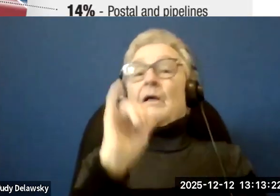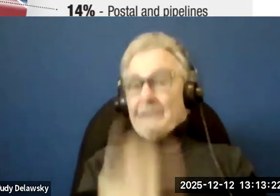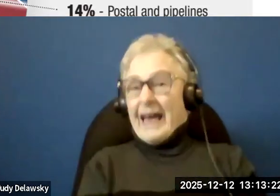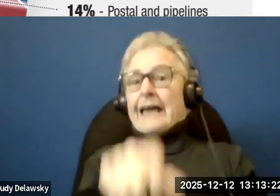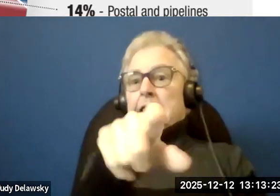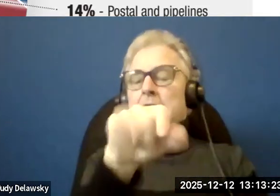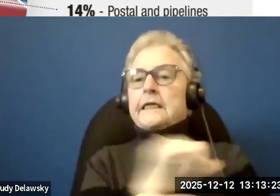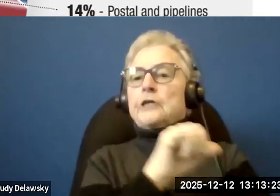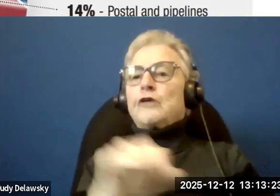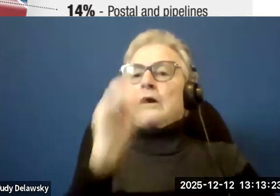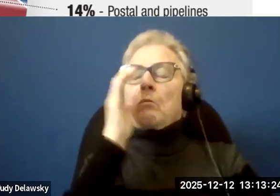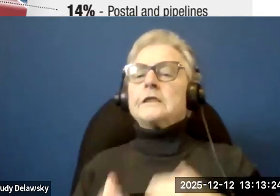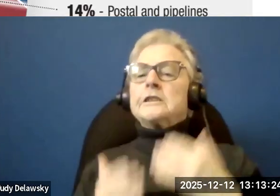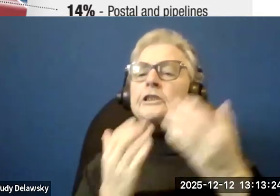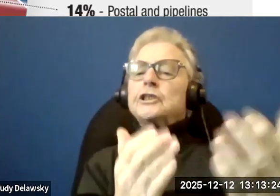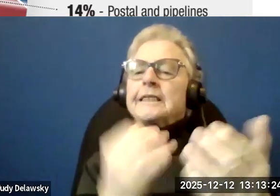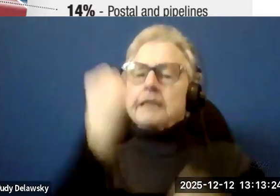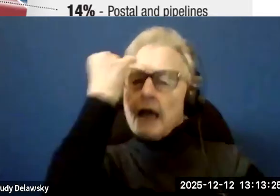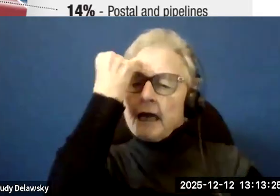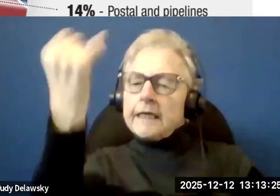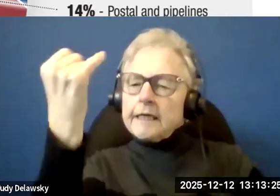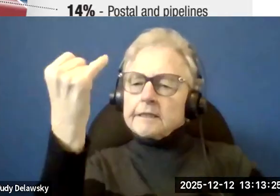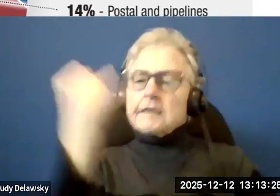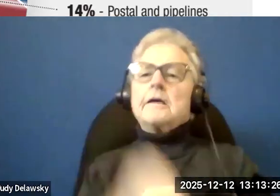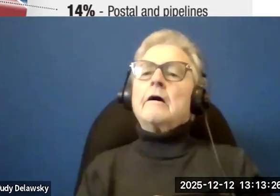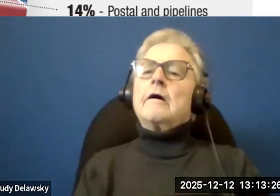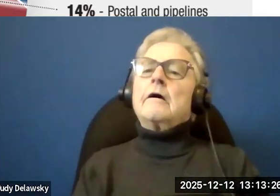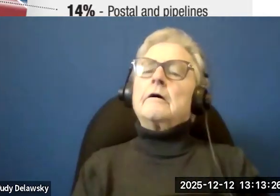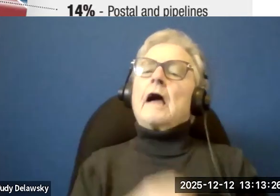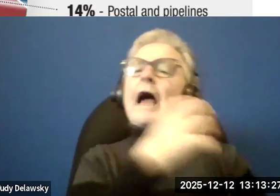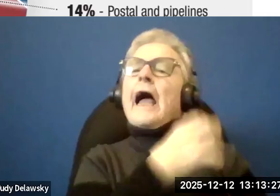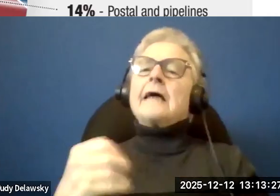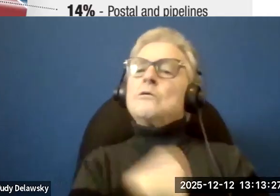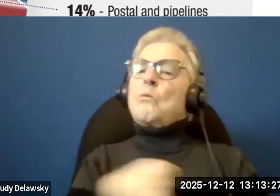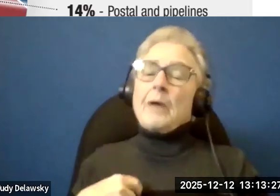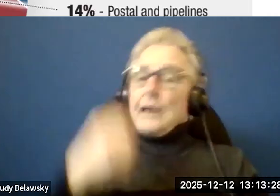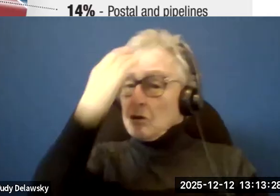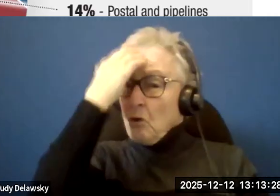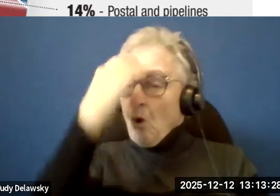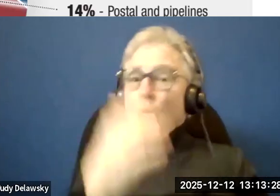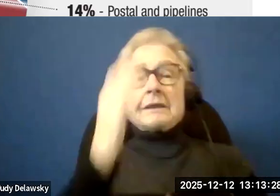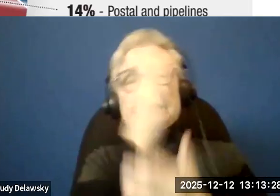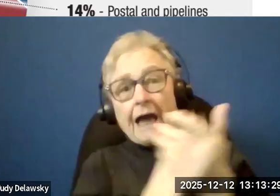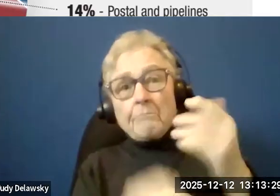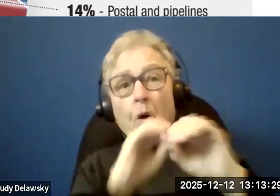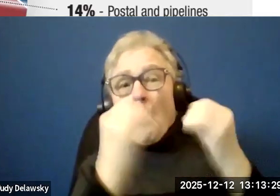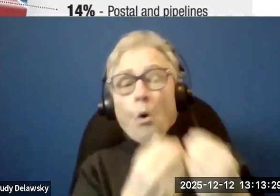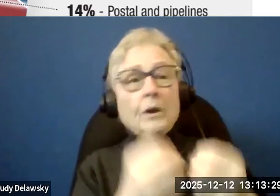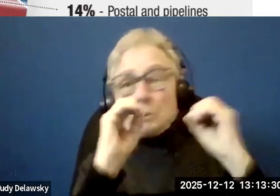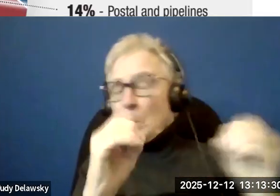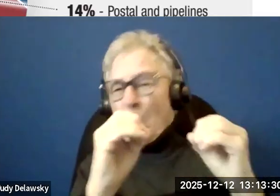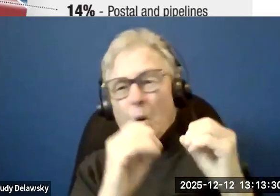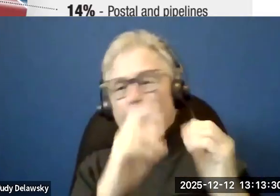creating recommendations for. But we also recognize that for non-regulated organizations, it's possible